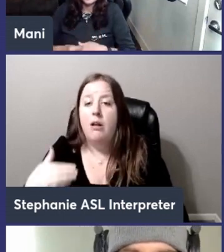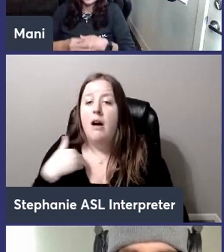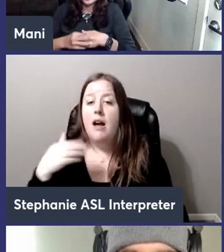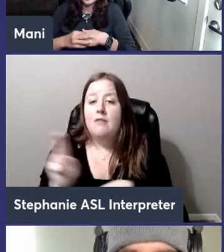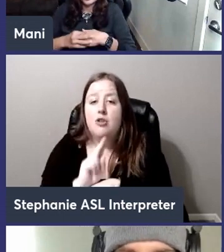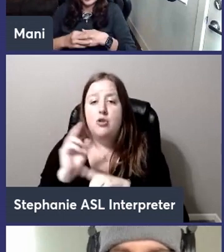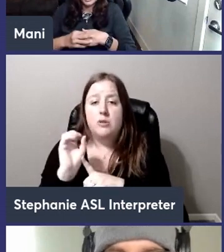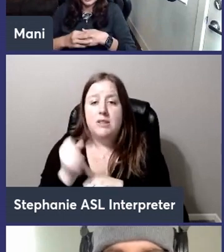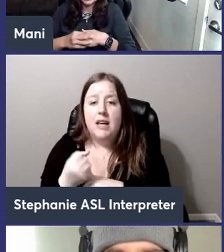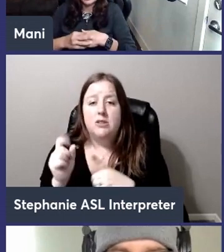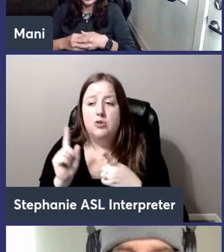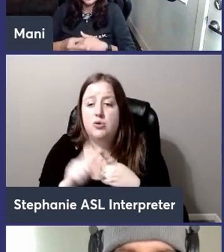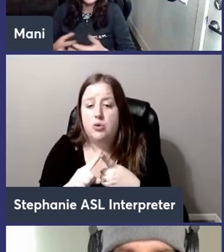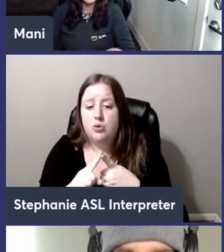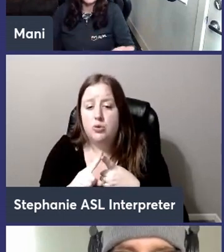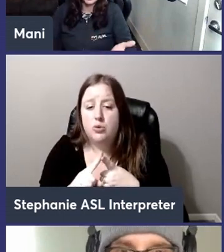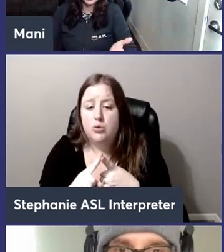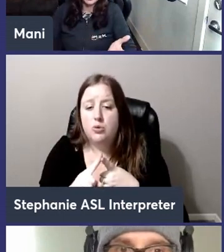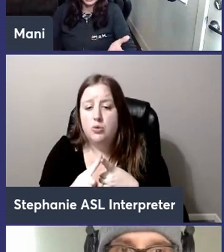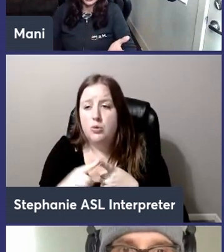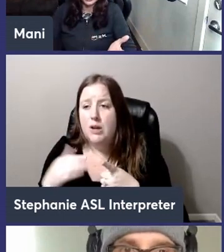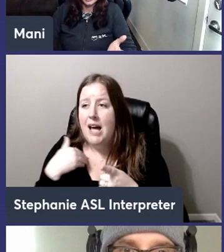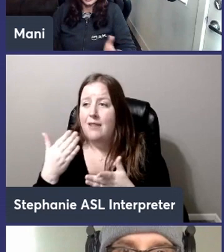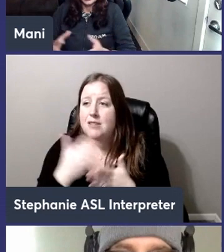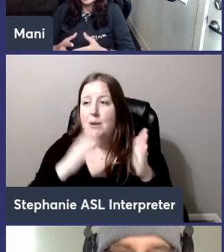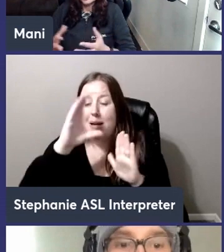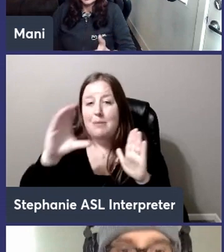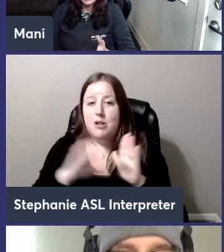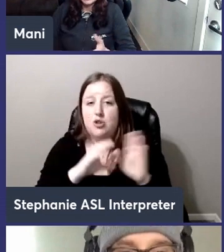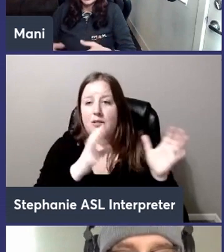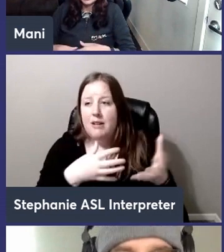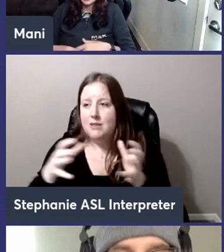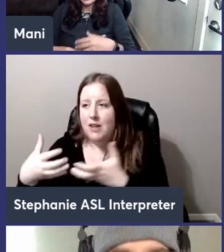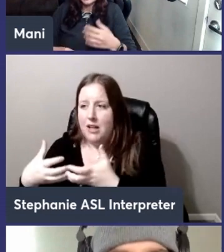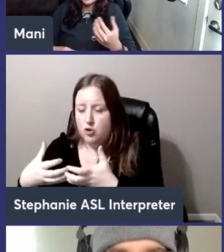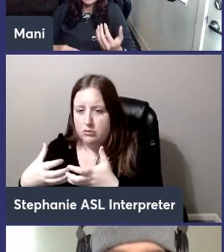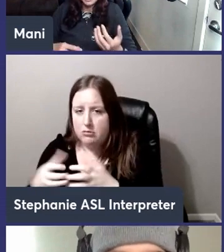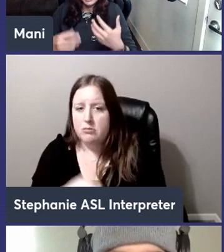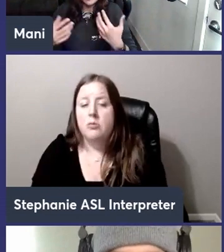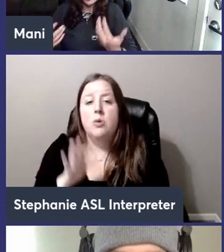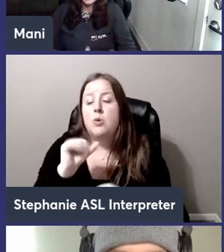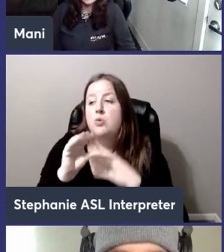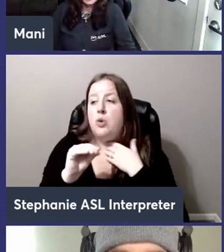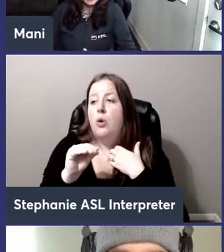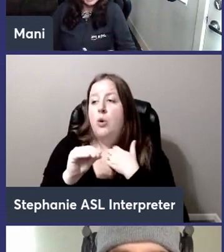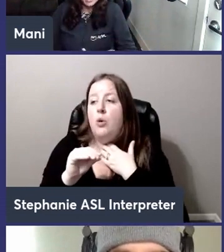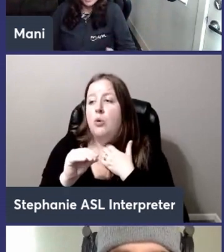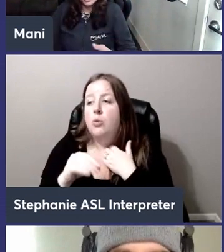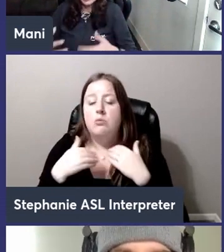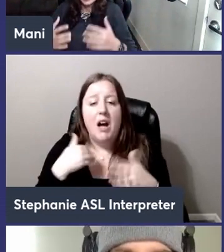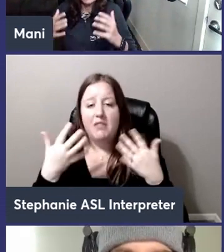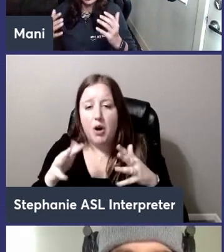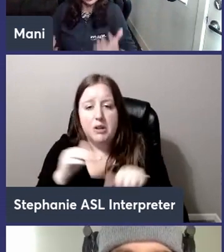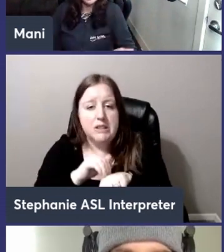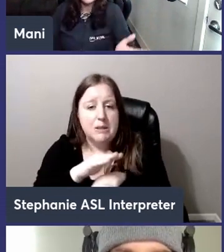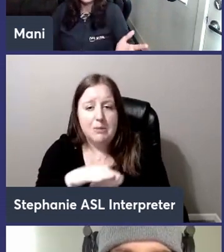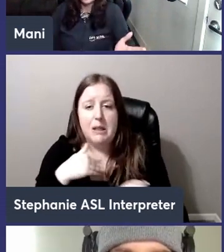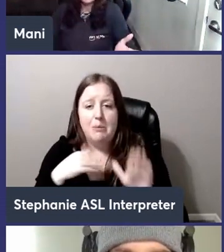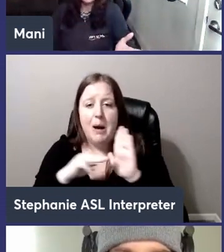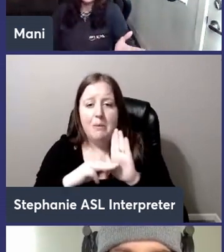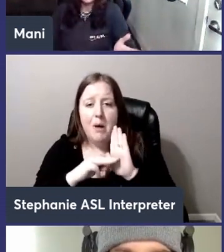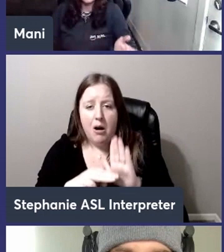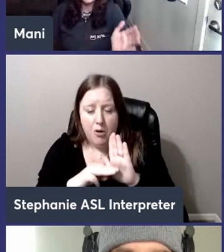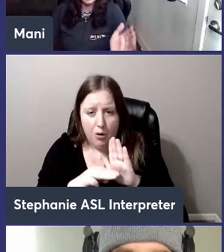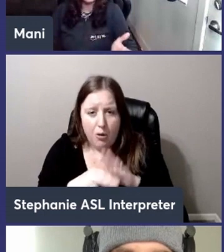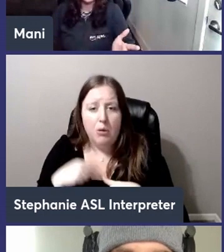case to do some image classification. So one can be, I have already selected my model and I'm sure that I